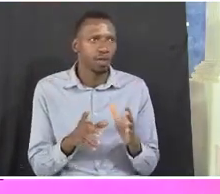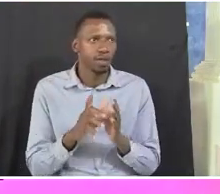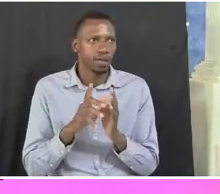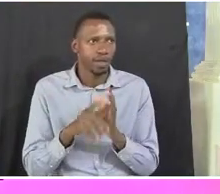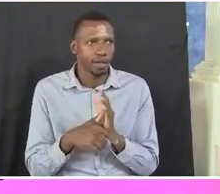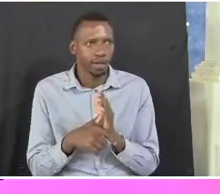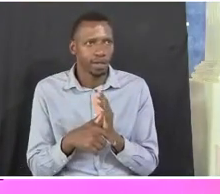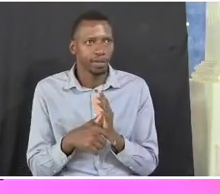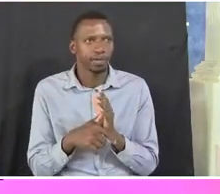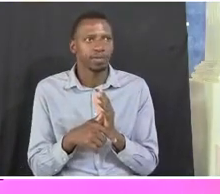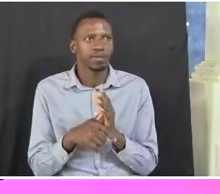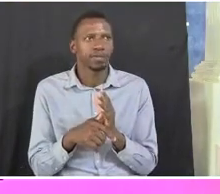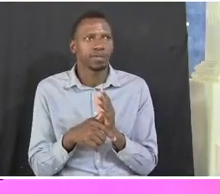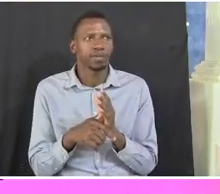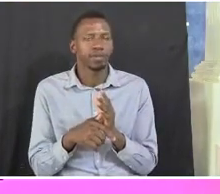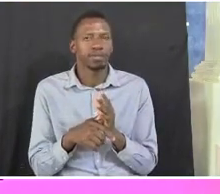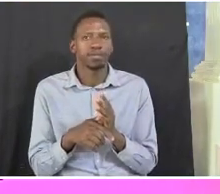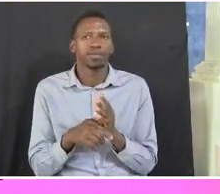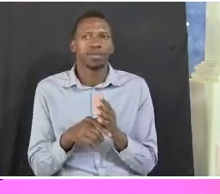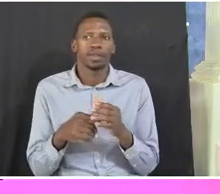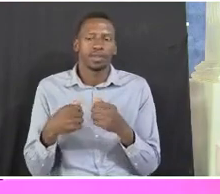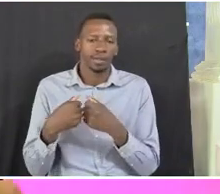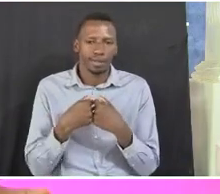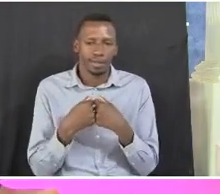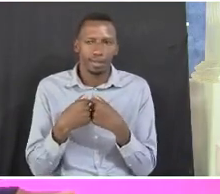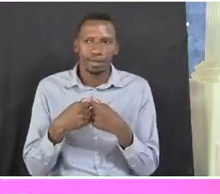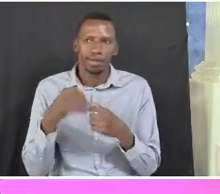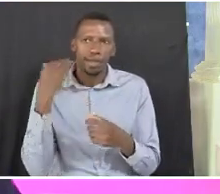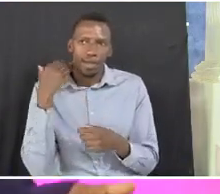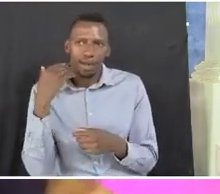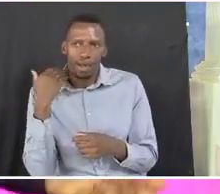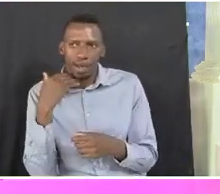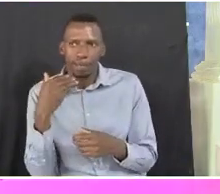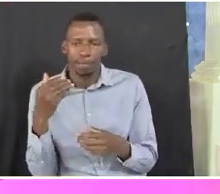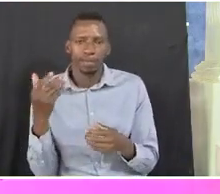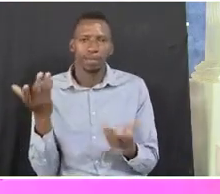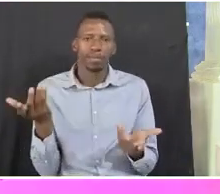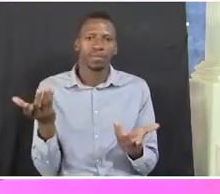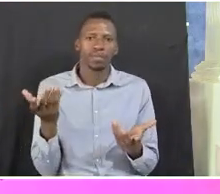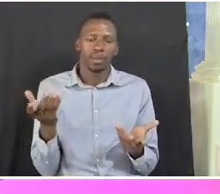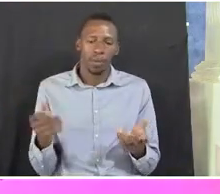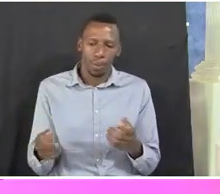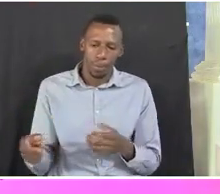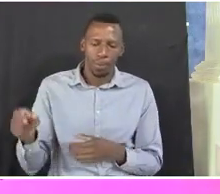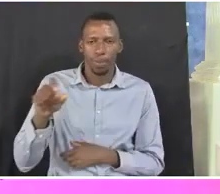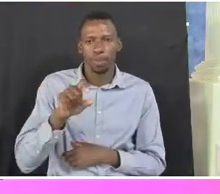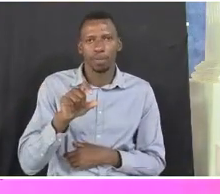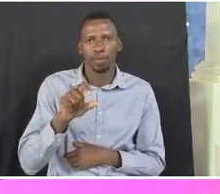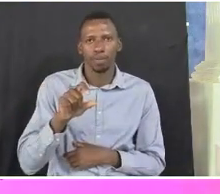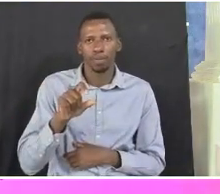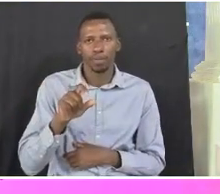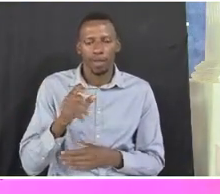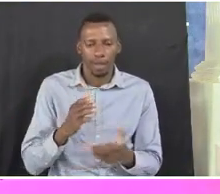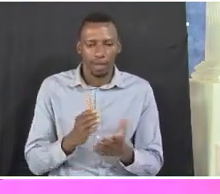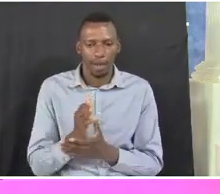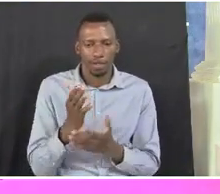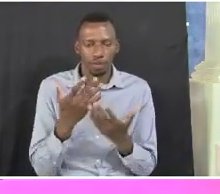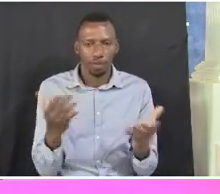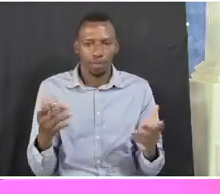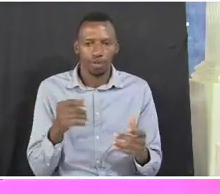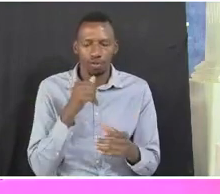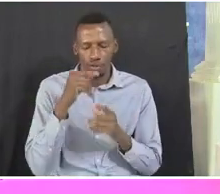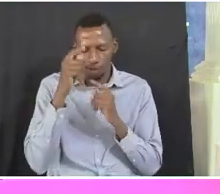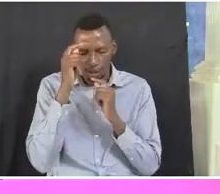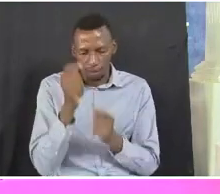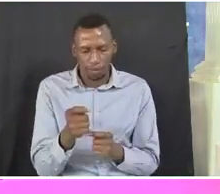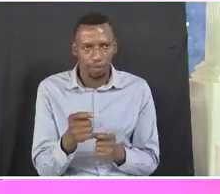and wretchedness rapidly increased. Neither marriage relation nor the rights of property were respected.